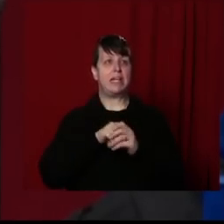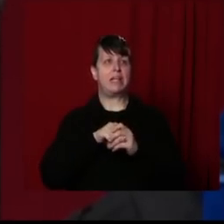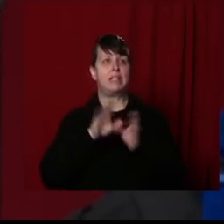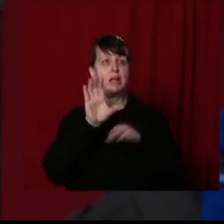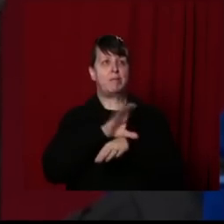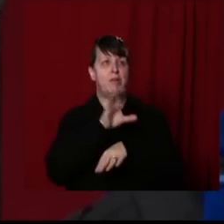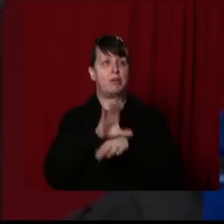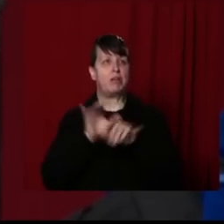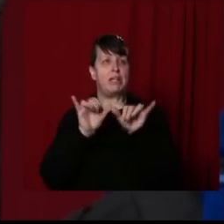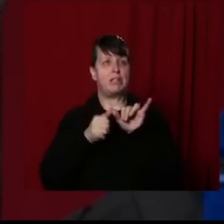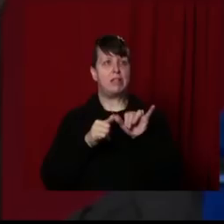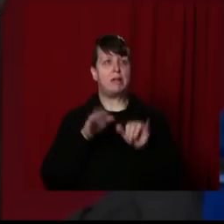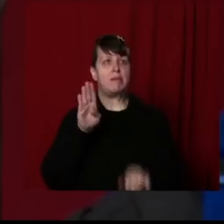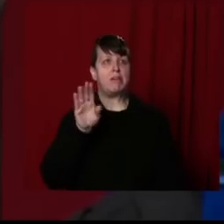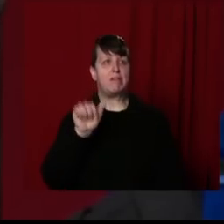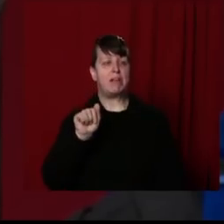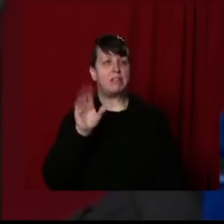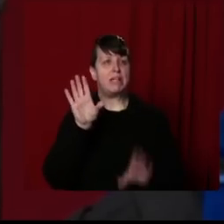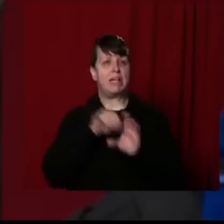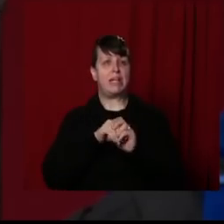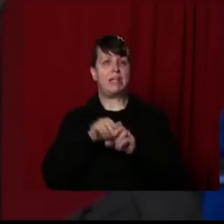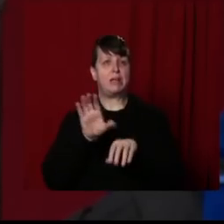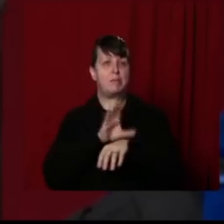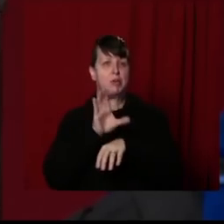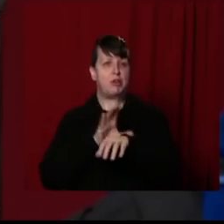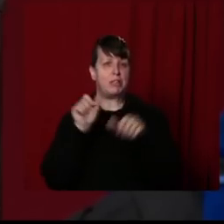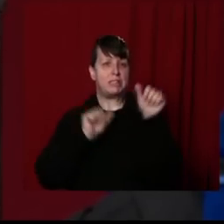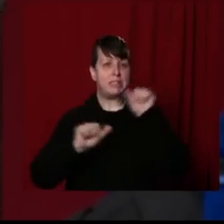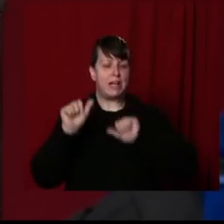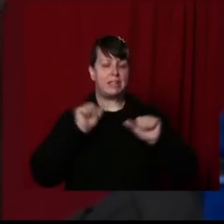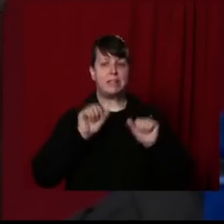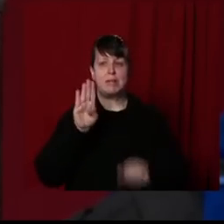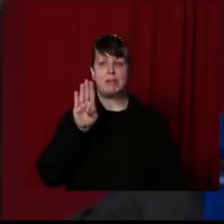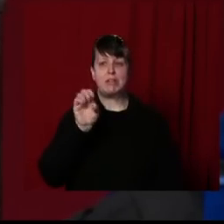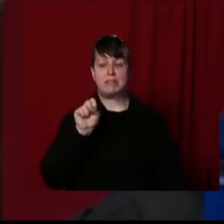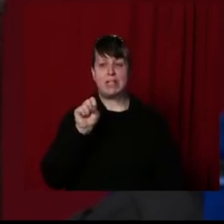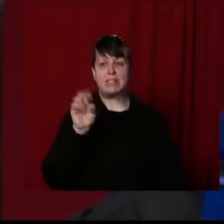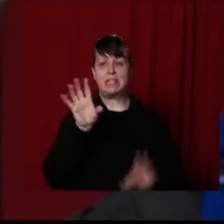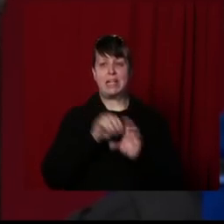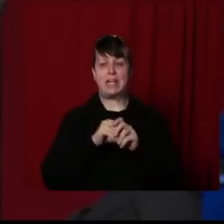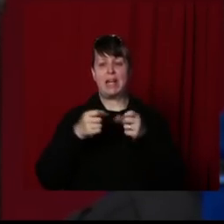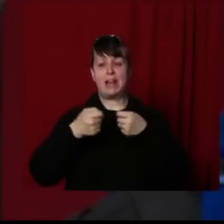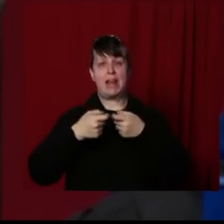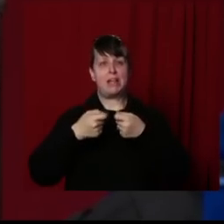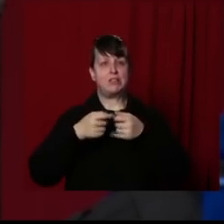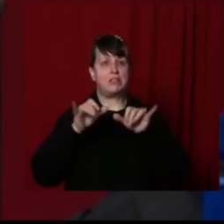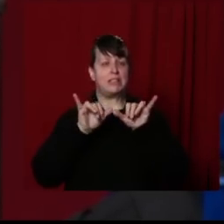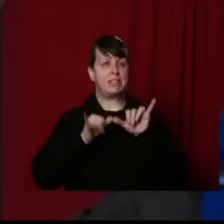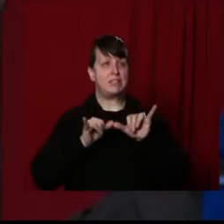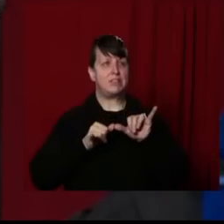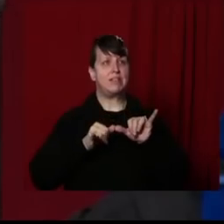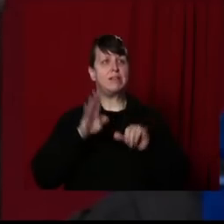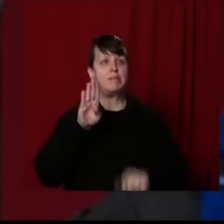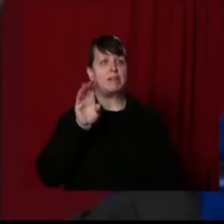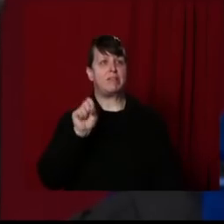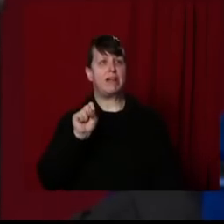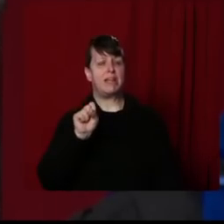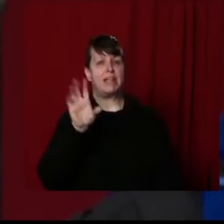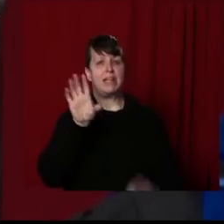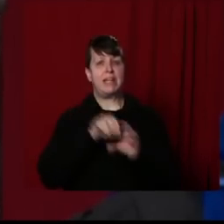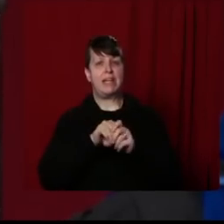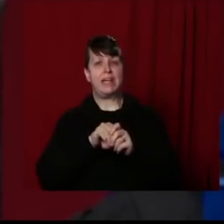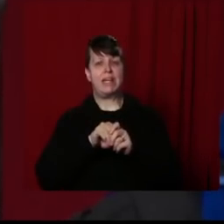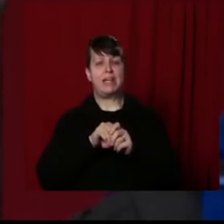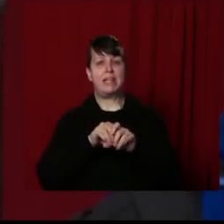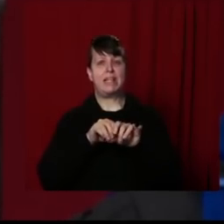of Arts in Computer Science, Bachelor's of Science in Electrical Engineering, Bachelor's of Science in